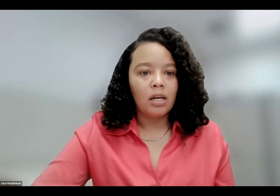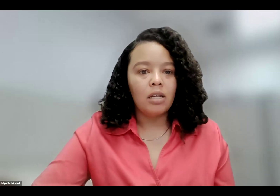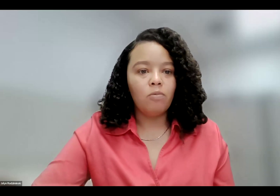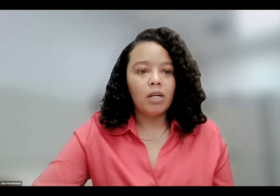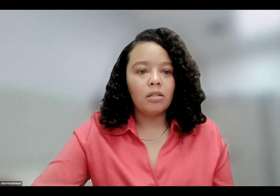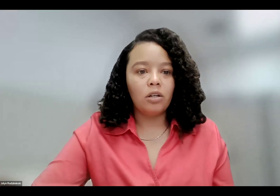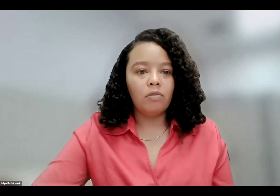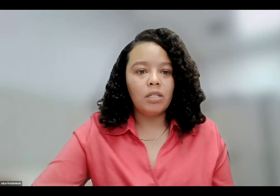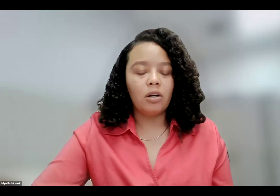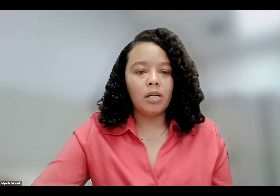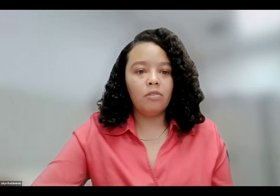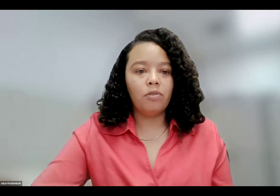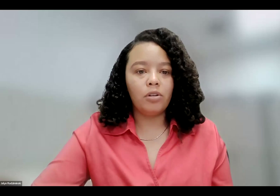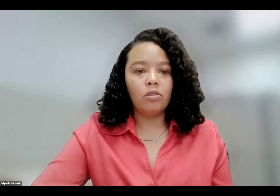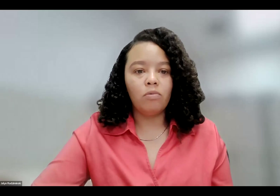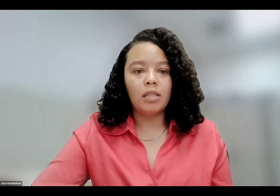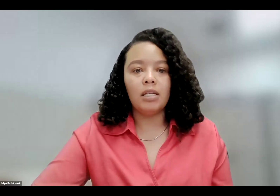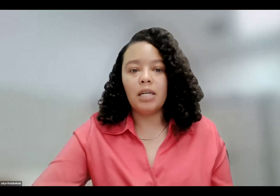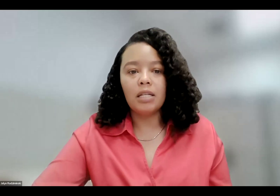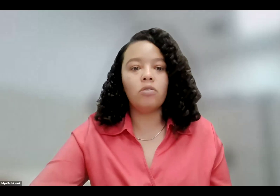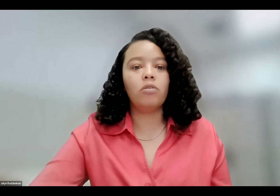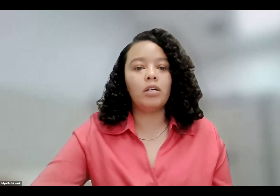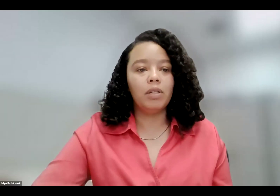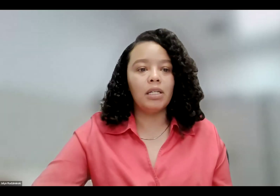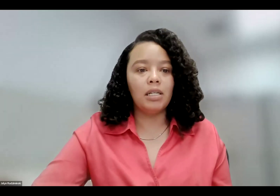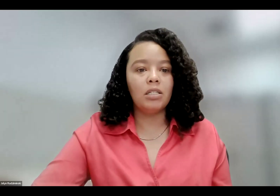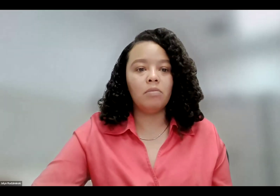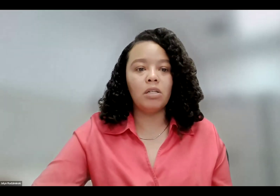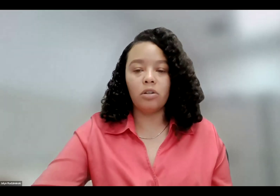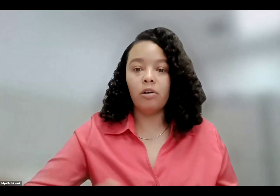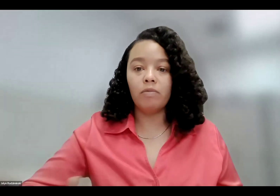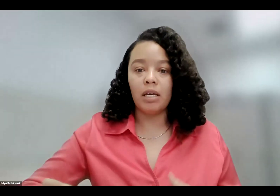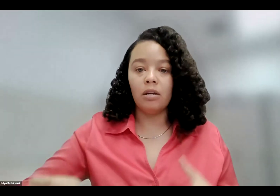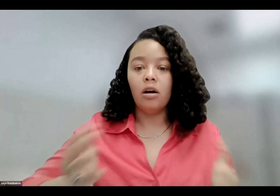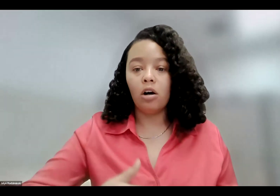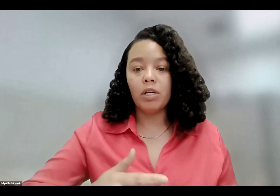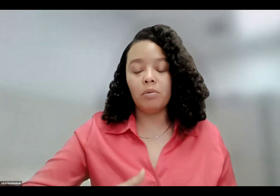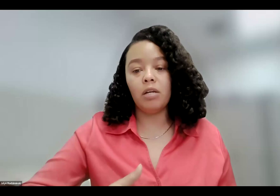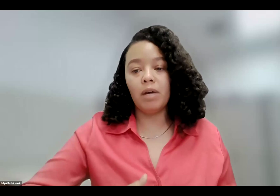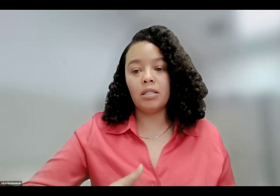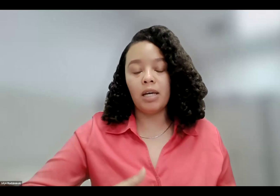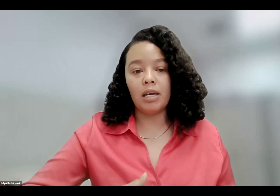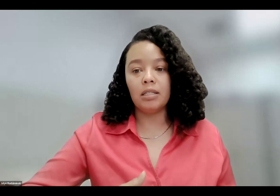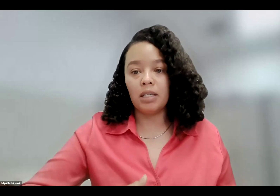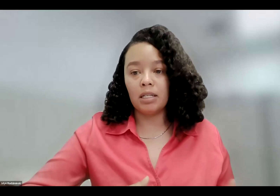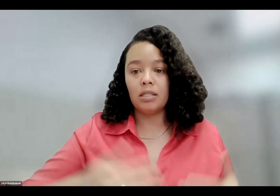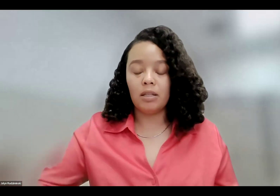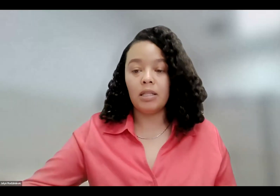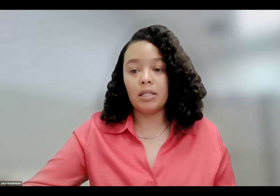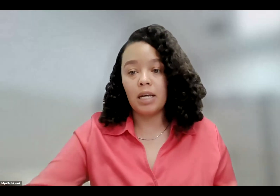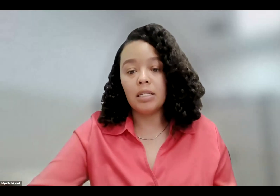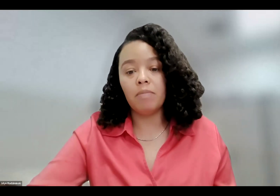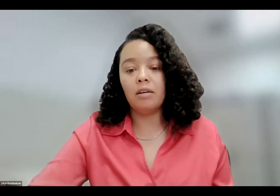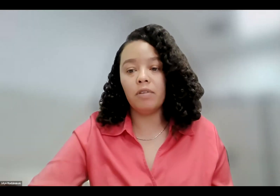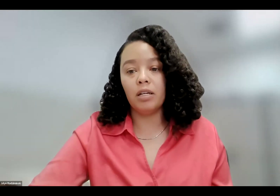settings? And what services are needed for youth with intense or complex needs to be served in home and community-based settings, since